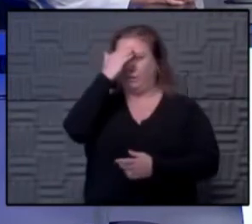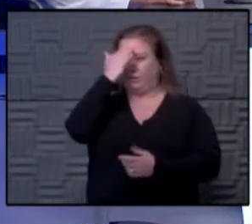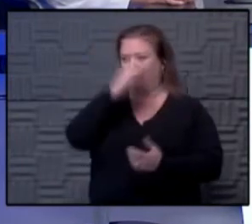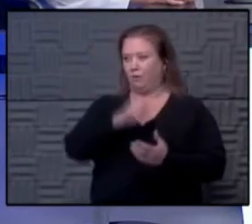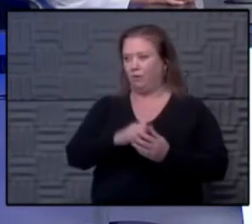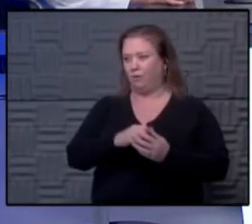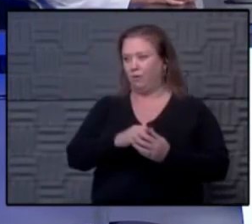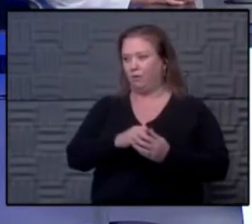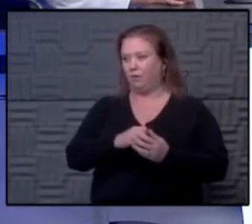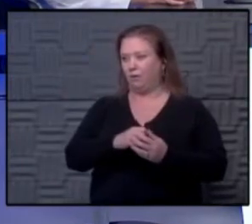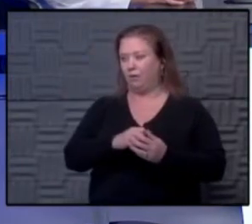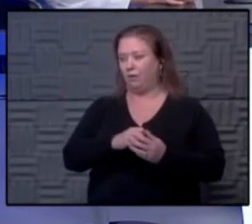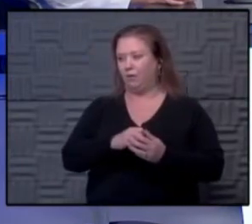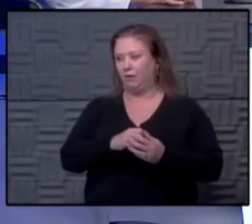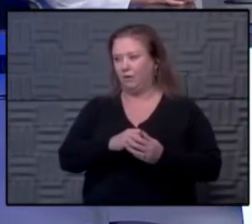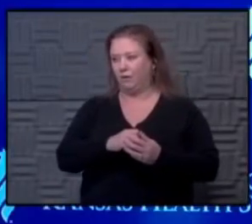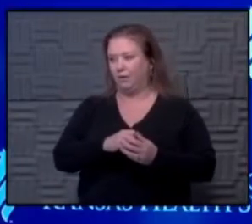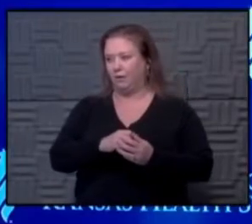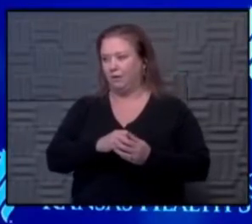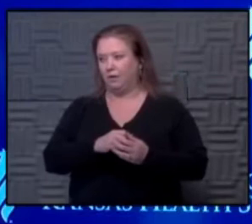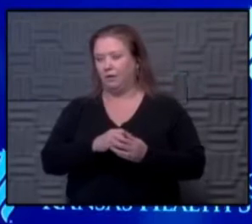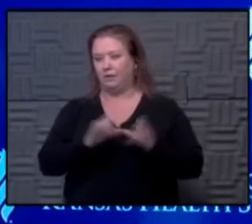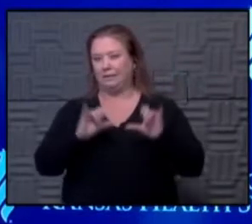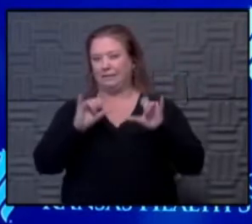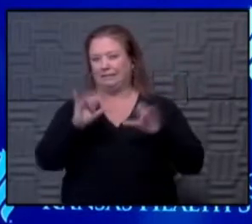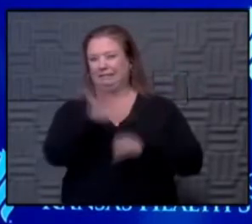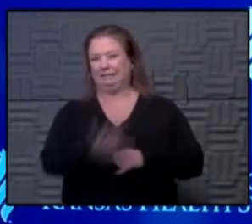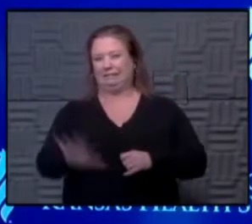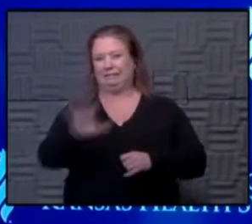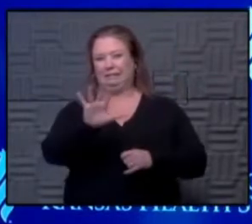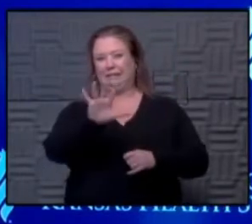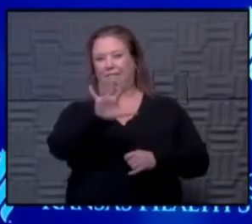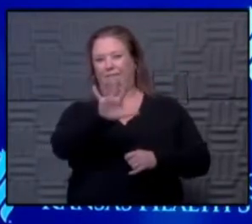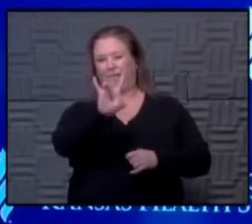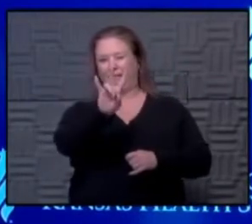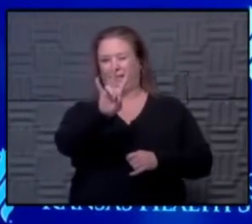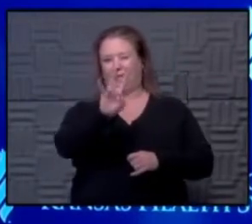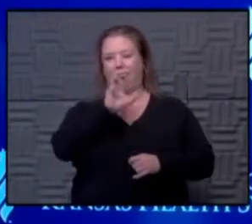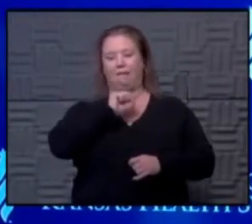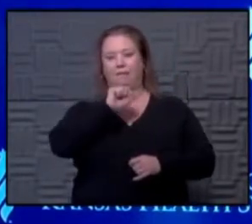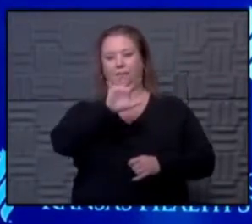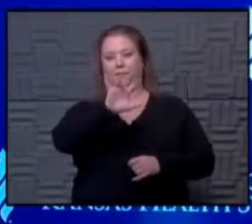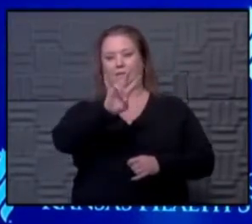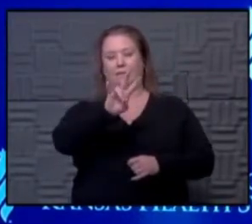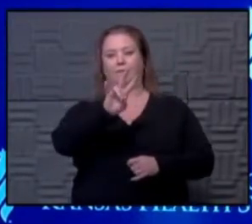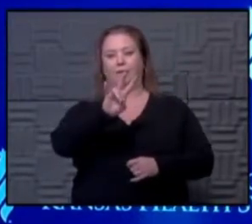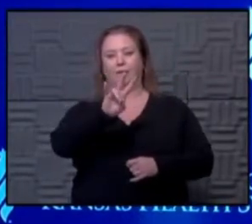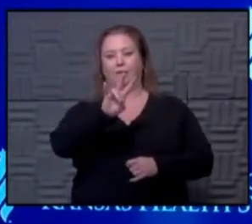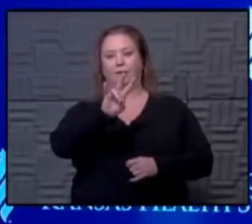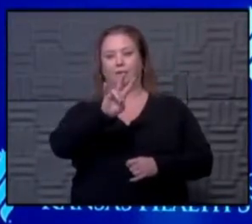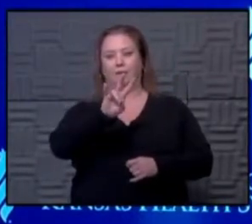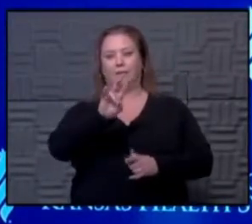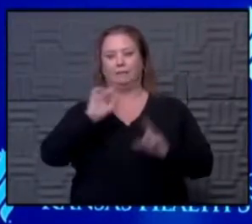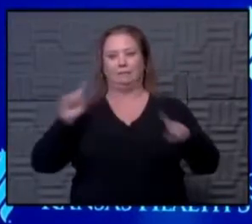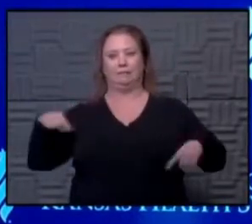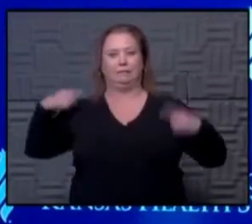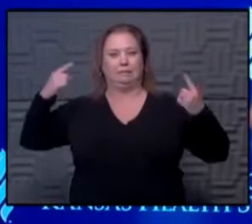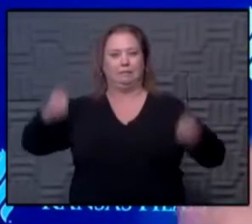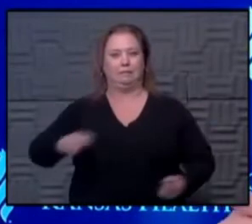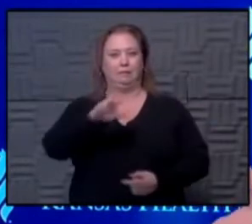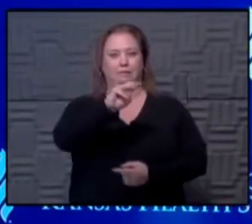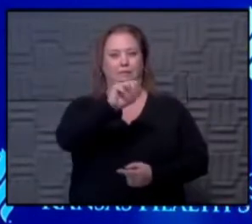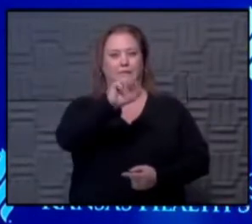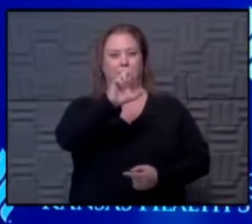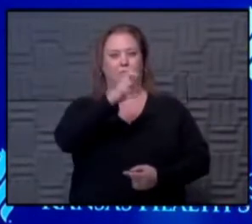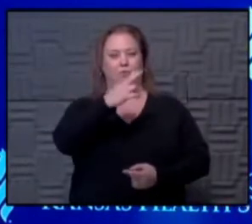your head? Yeah, so it remains right around 57 years old since the beginning, since March